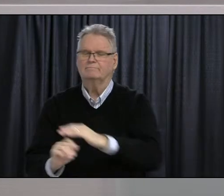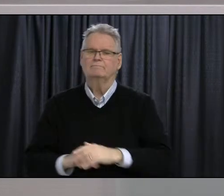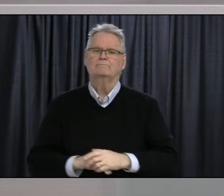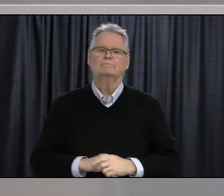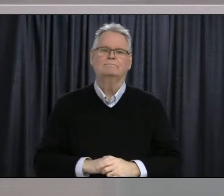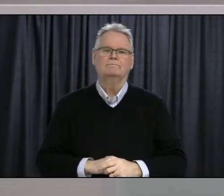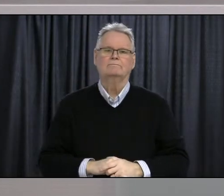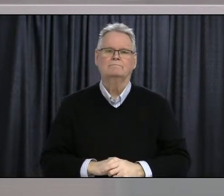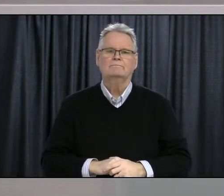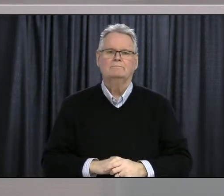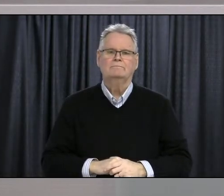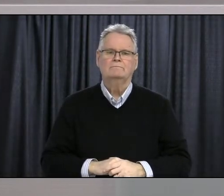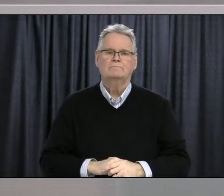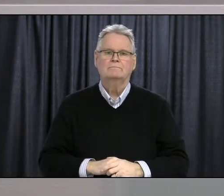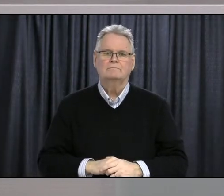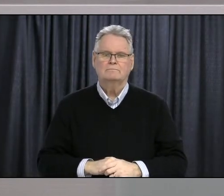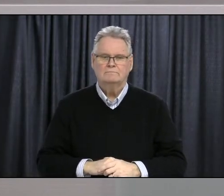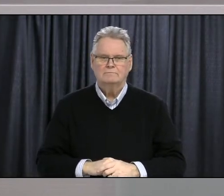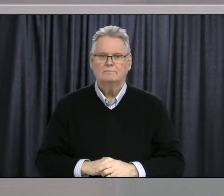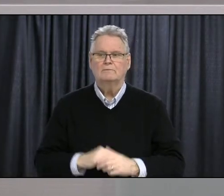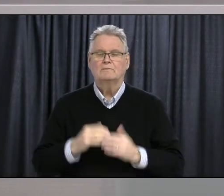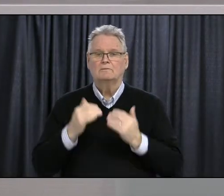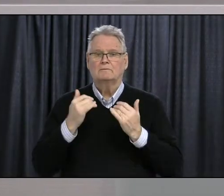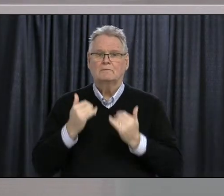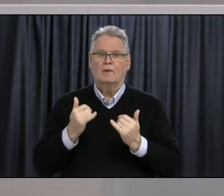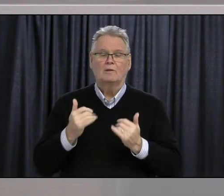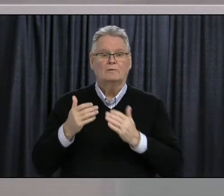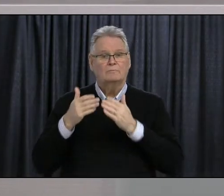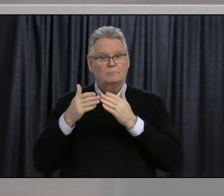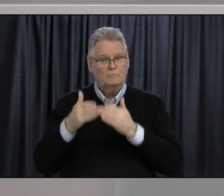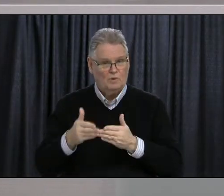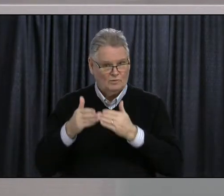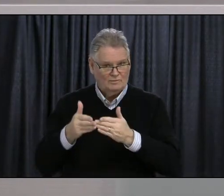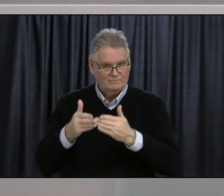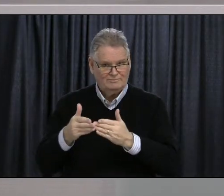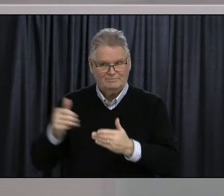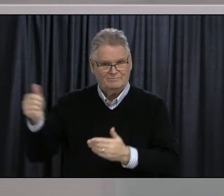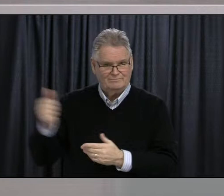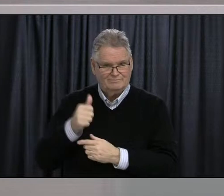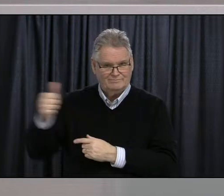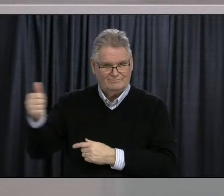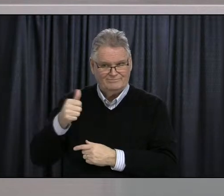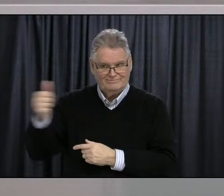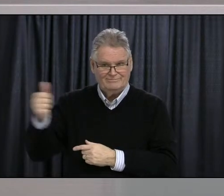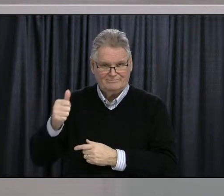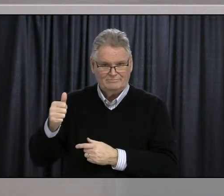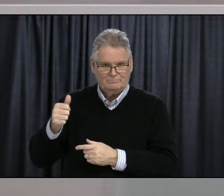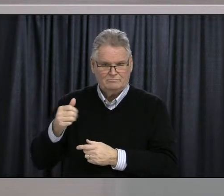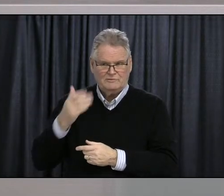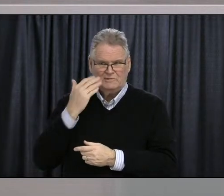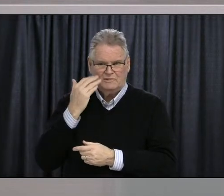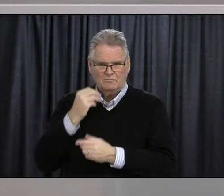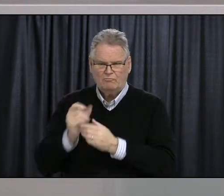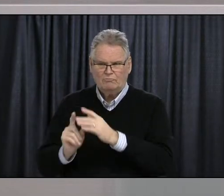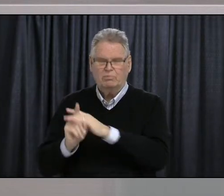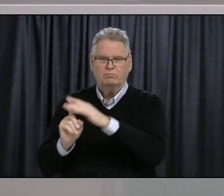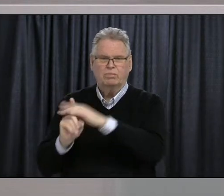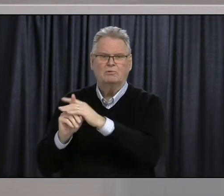as I understand it, since it was initially taken out of service because of the